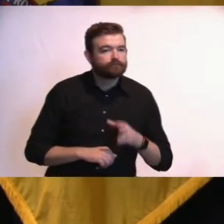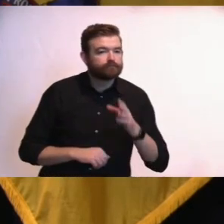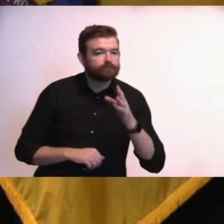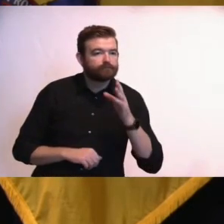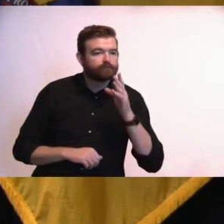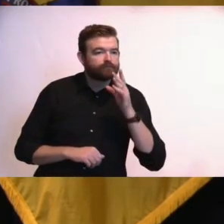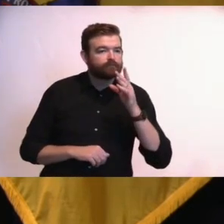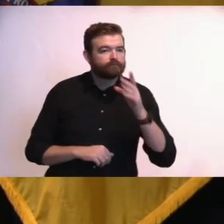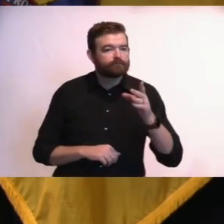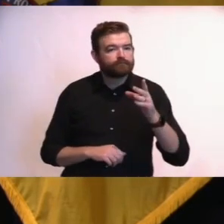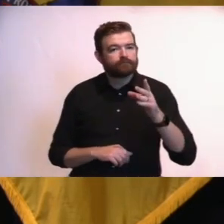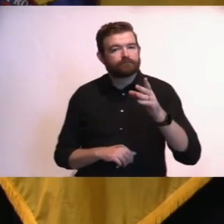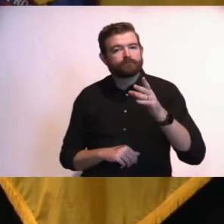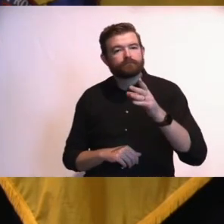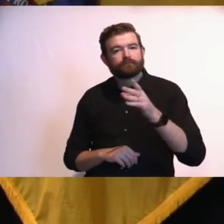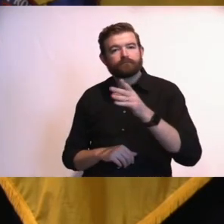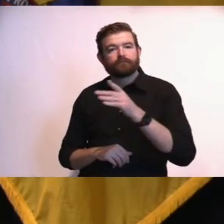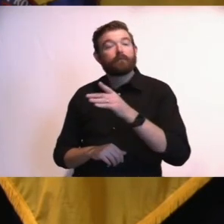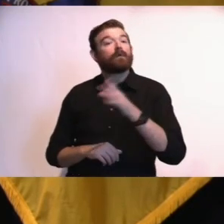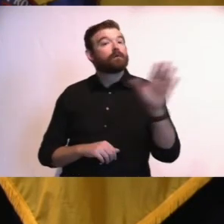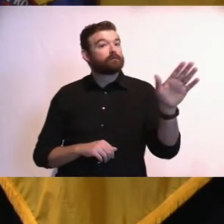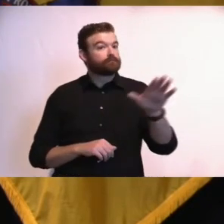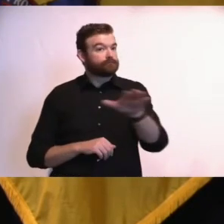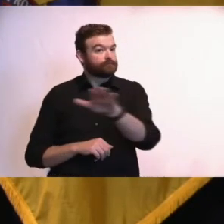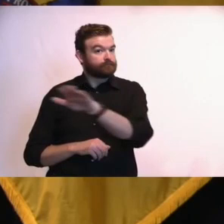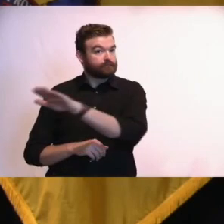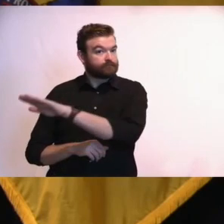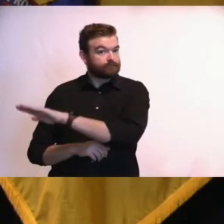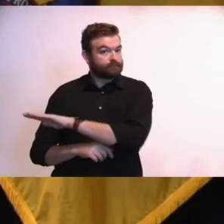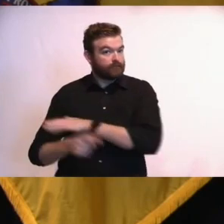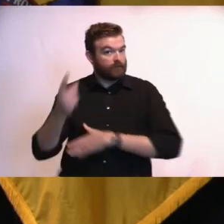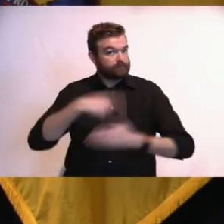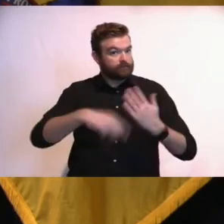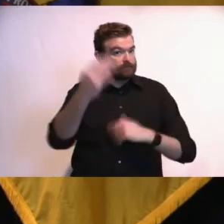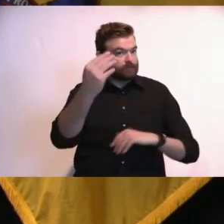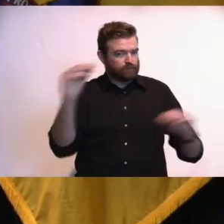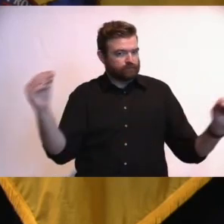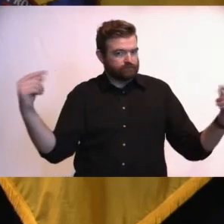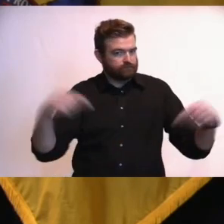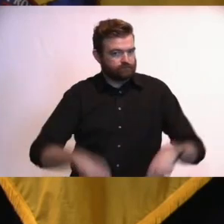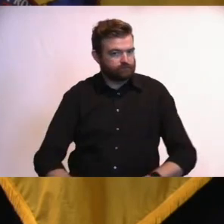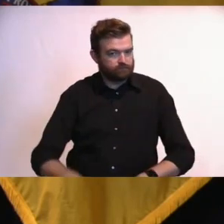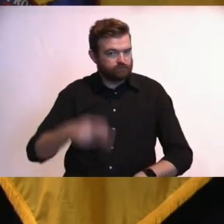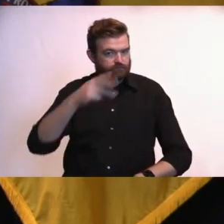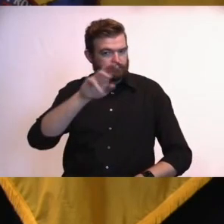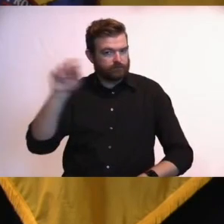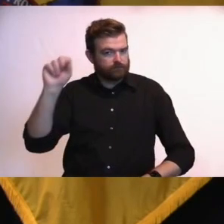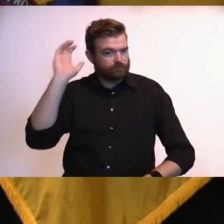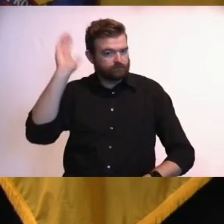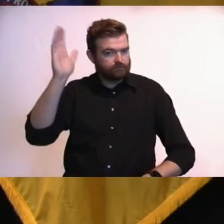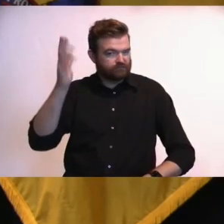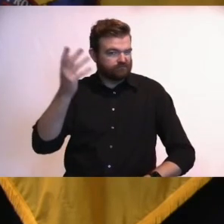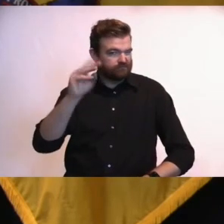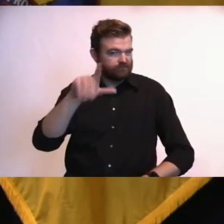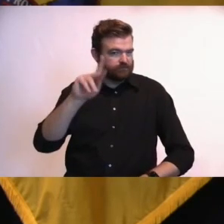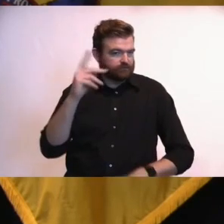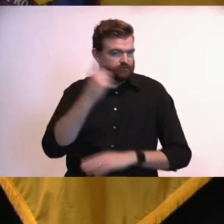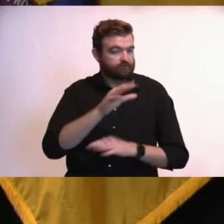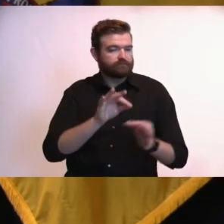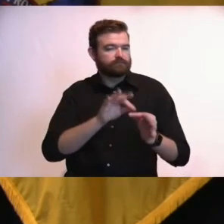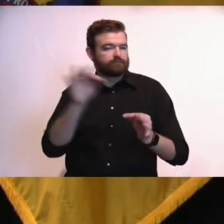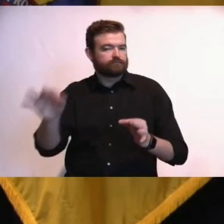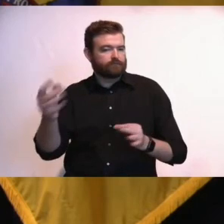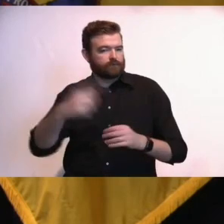be, we won't be together a week from today due to the Martin Luther King holiday, so we'll be together a week from this Wednesday,